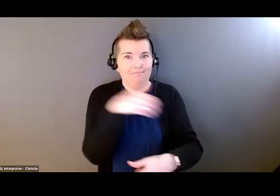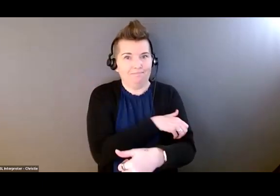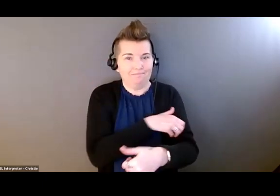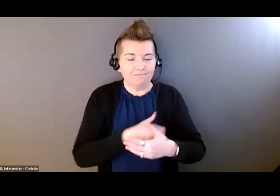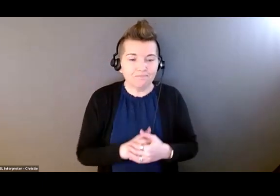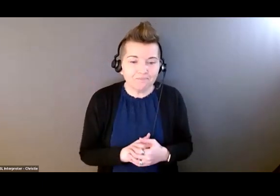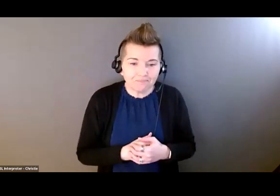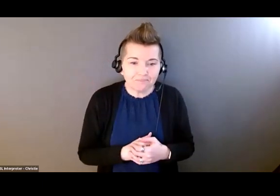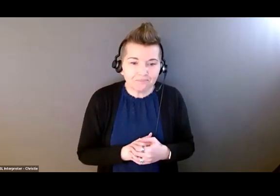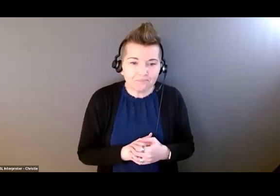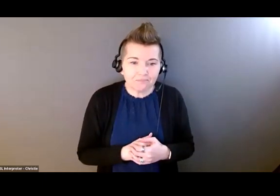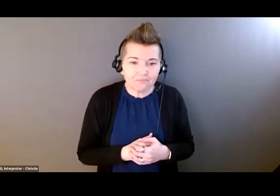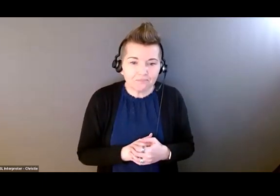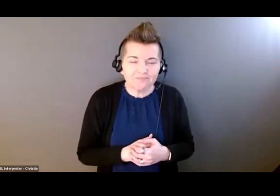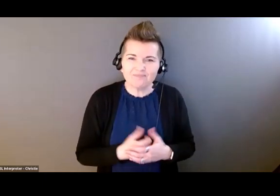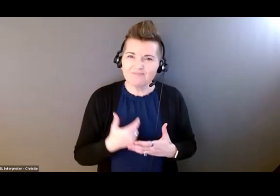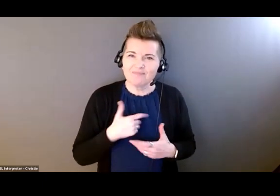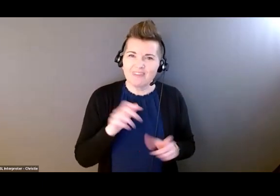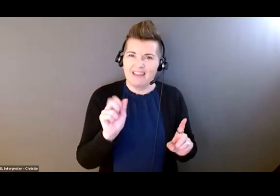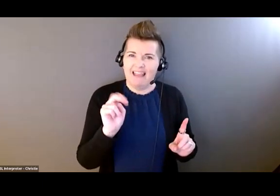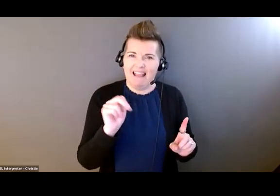supremacy.